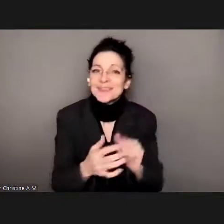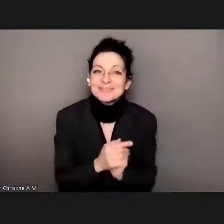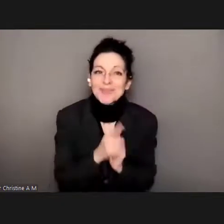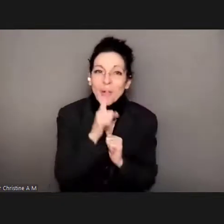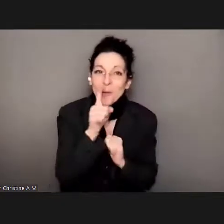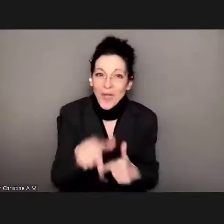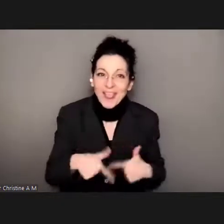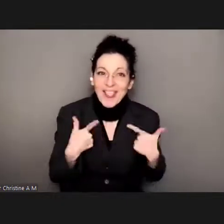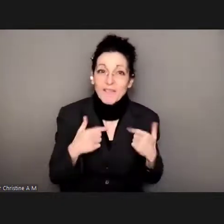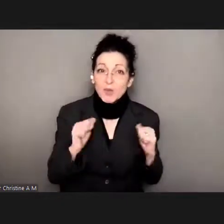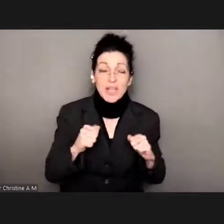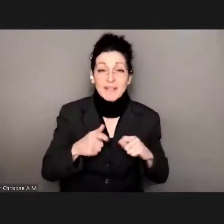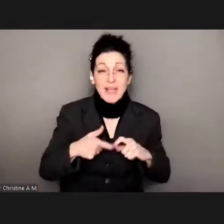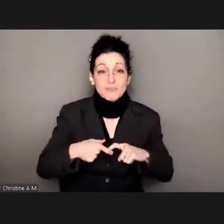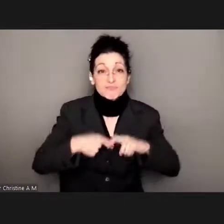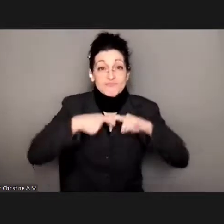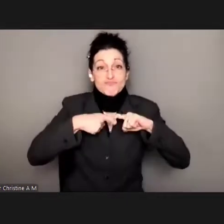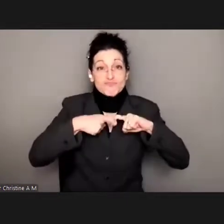And